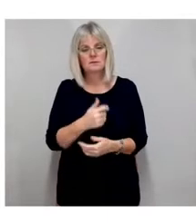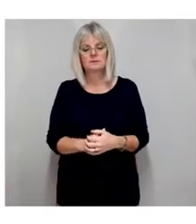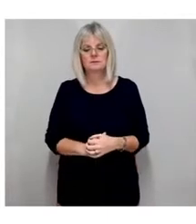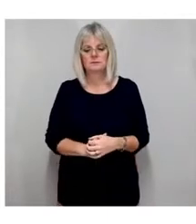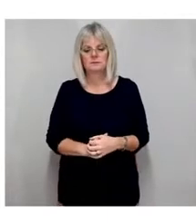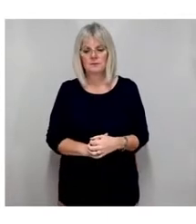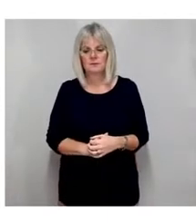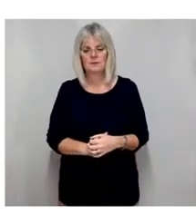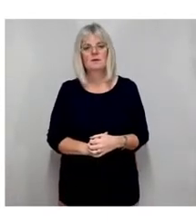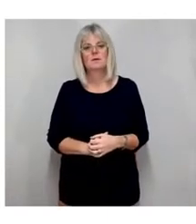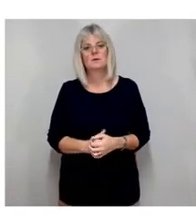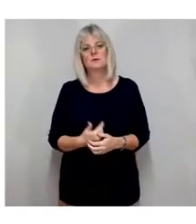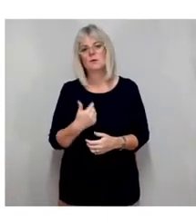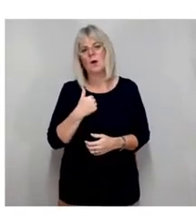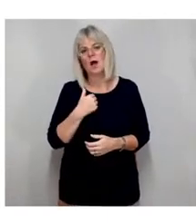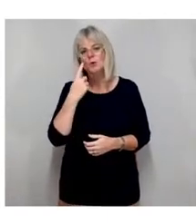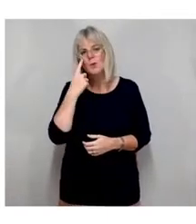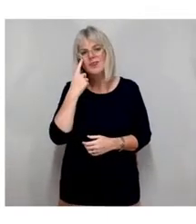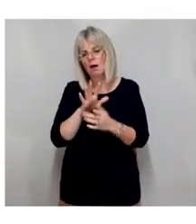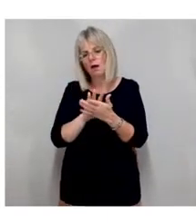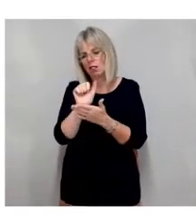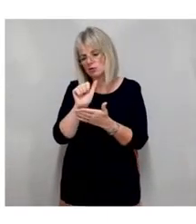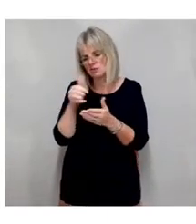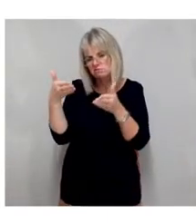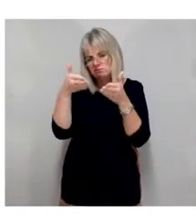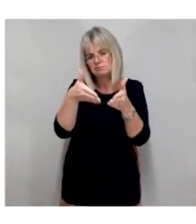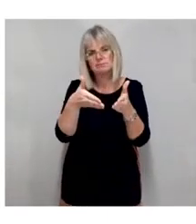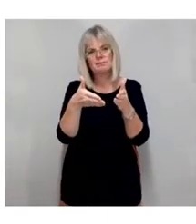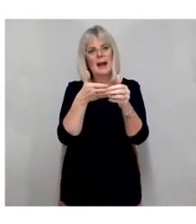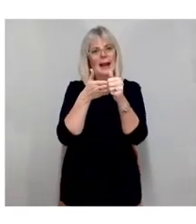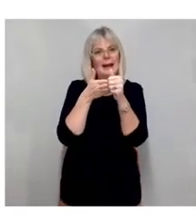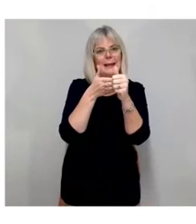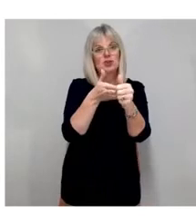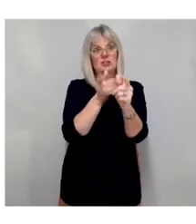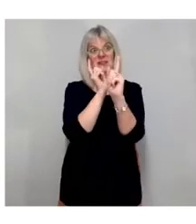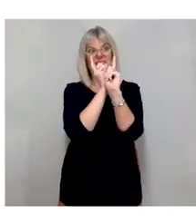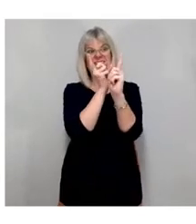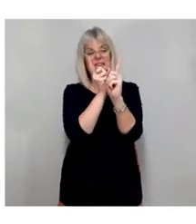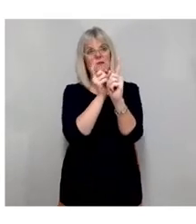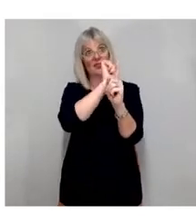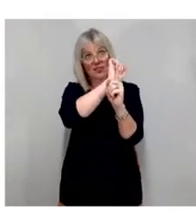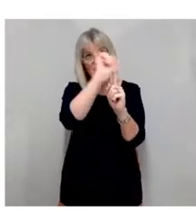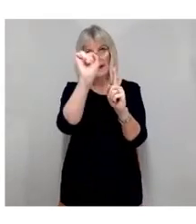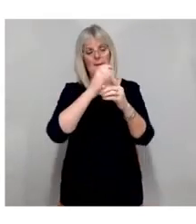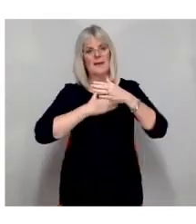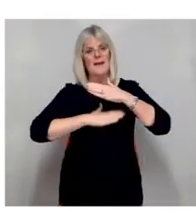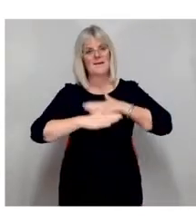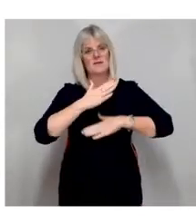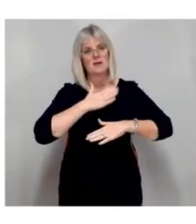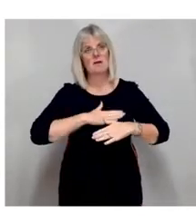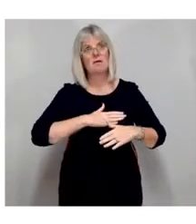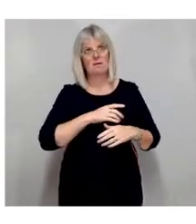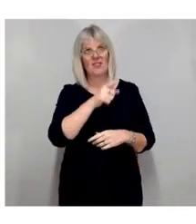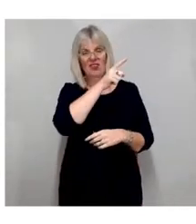culture begins with a focus on leadership behaviors, and getting leaders to tap into their inner